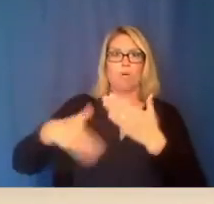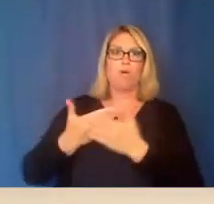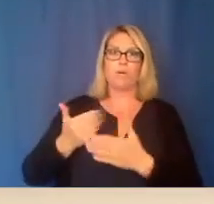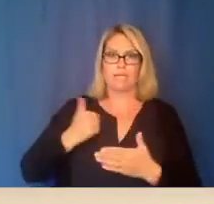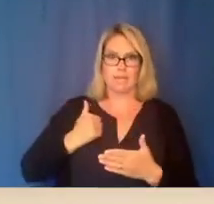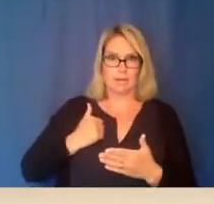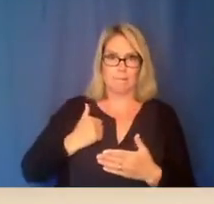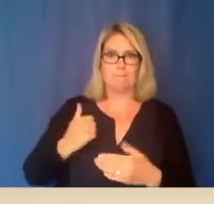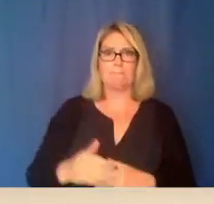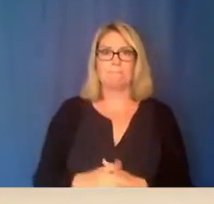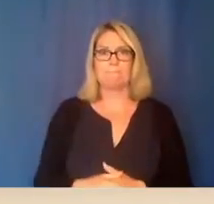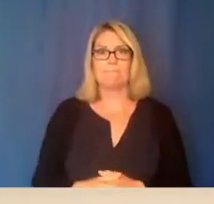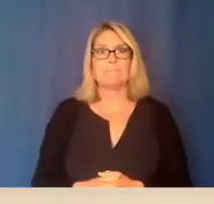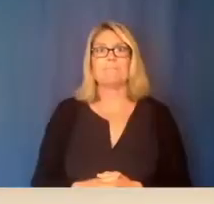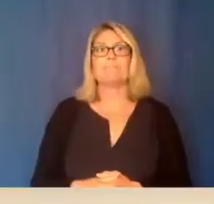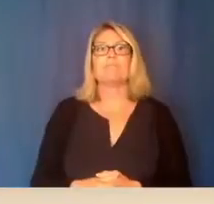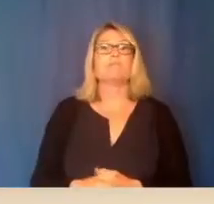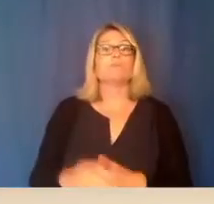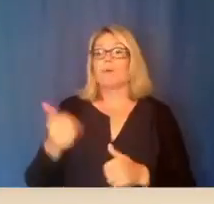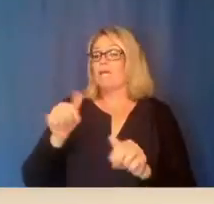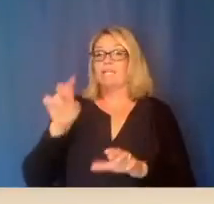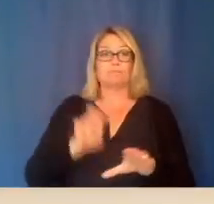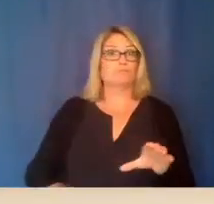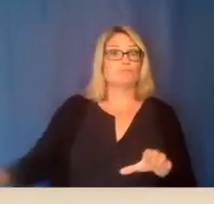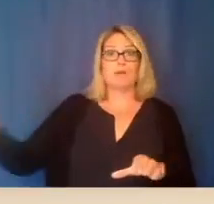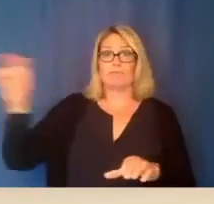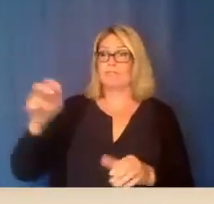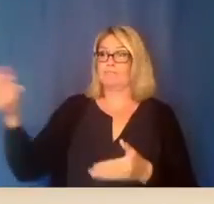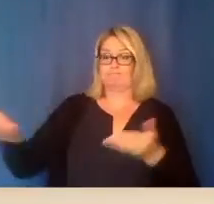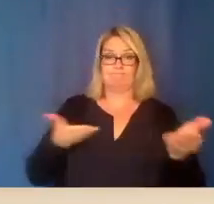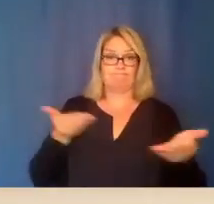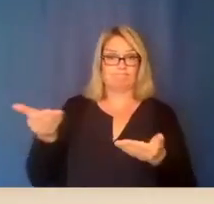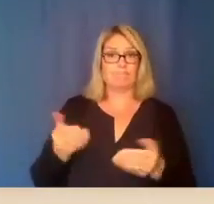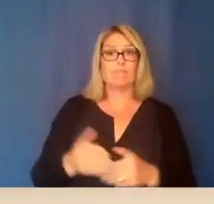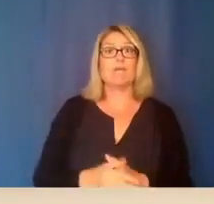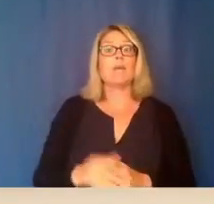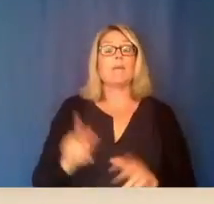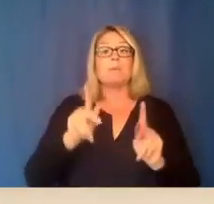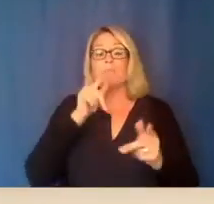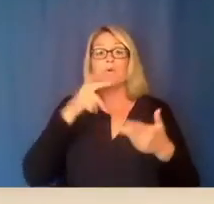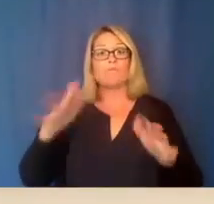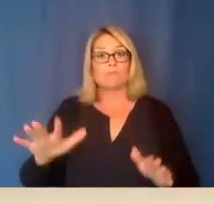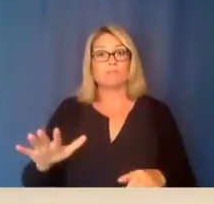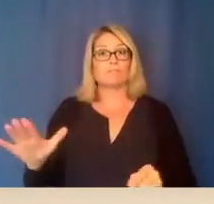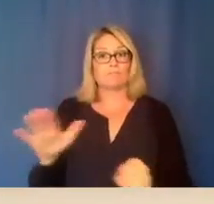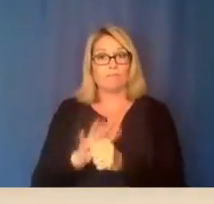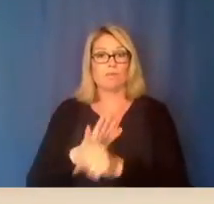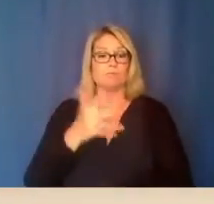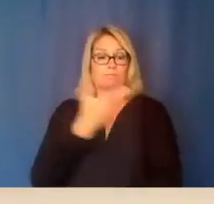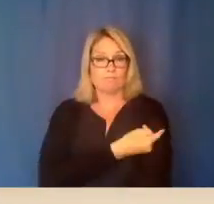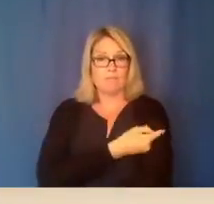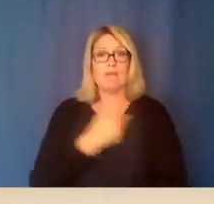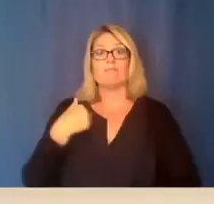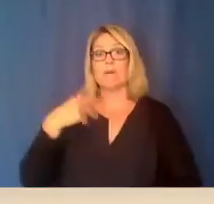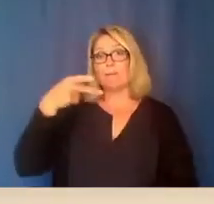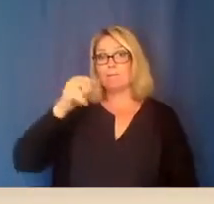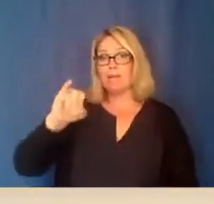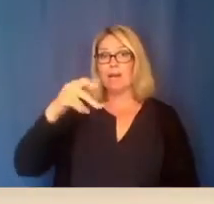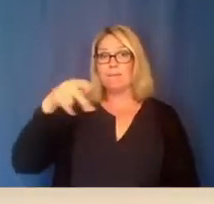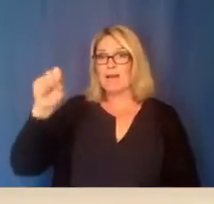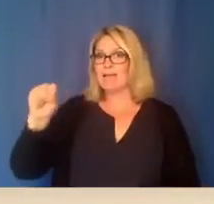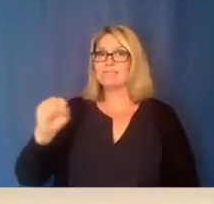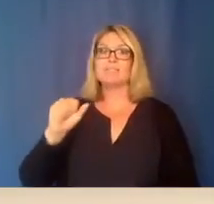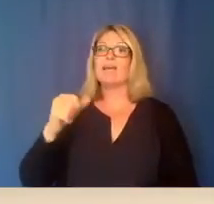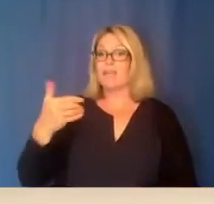outside of any established travel stream. So those who are fully vaccinated and have a PEI pass will not have to